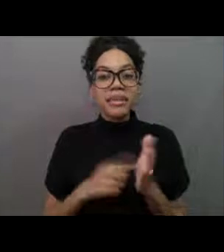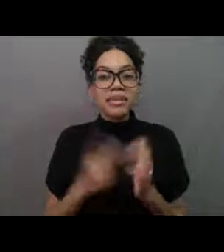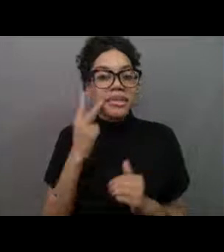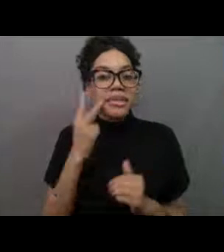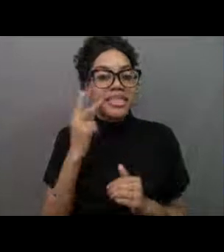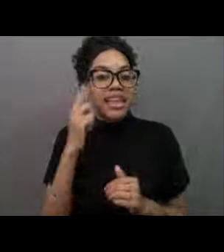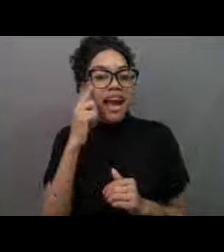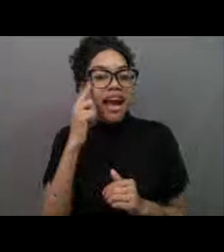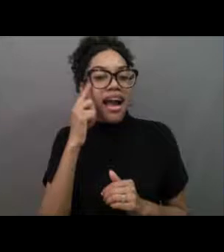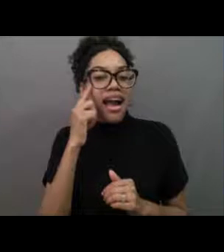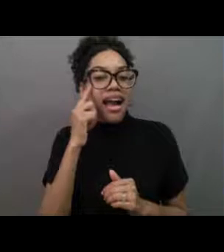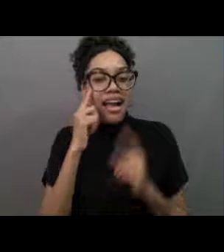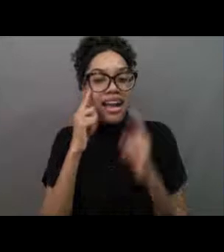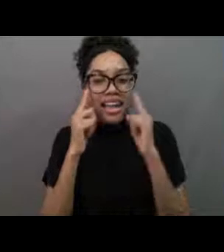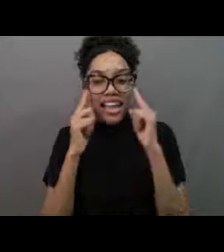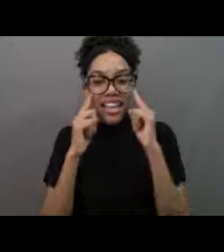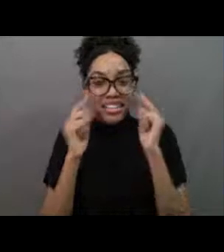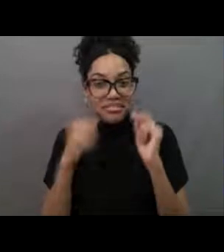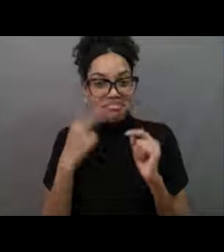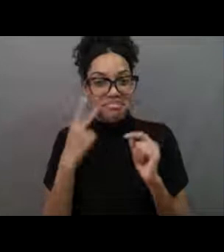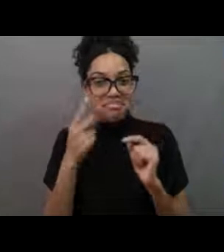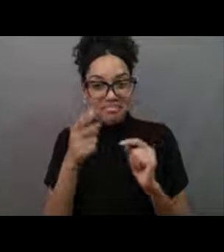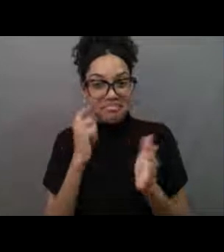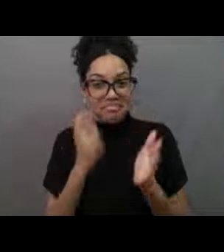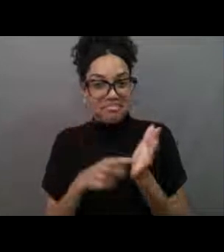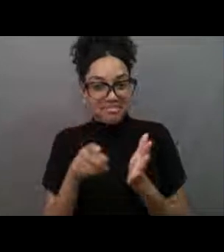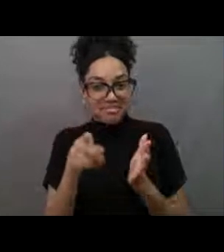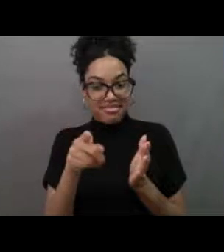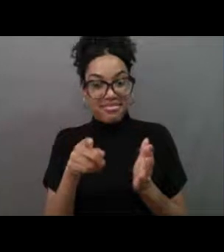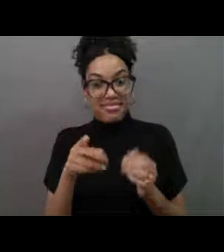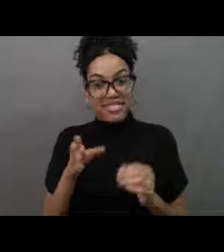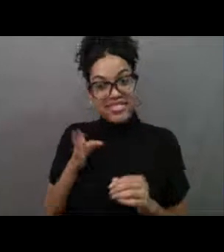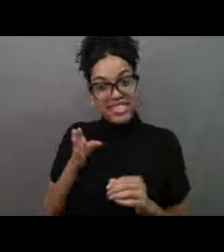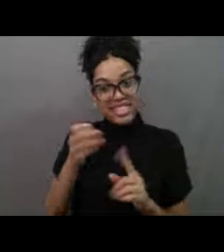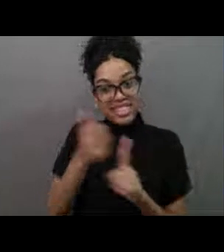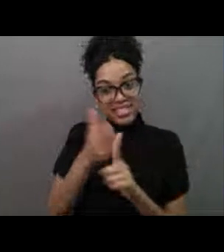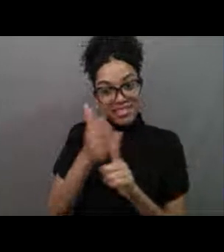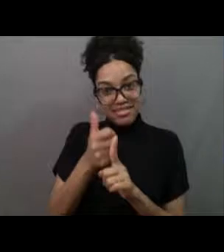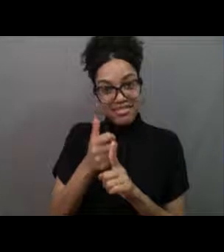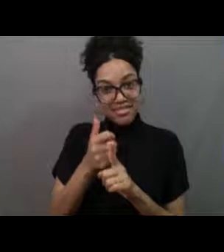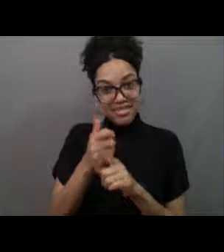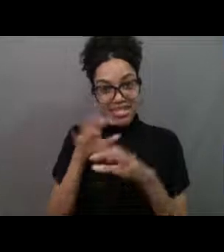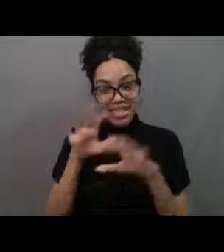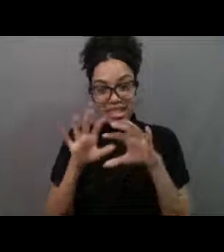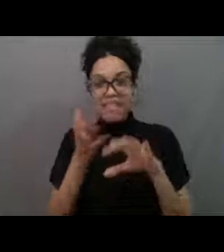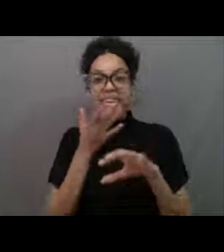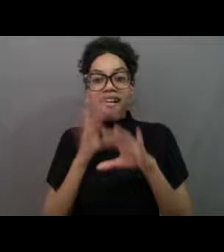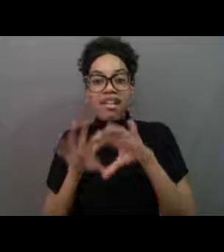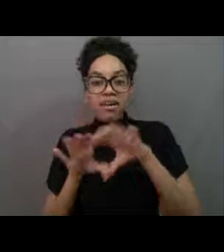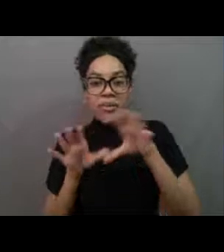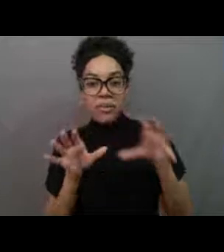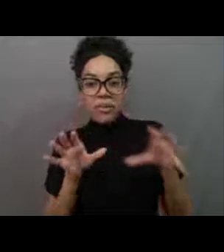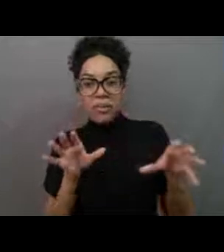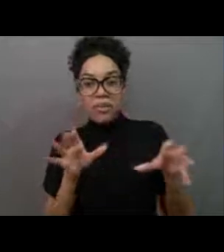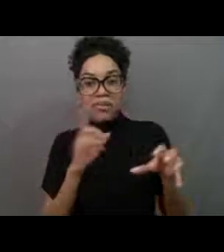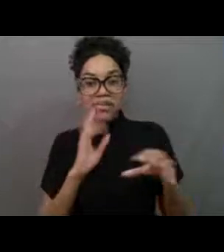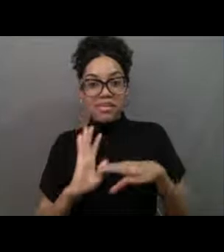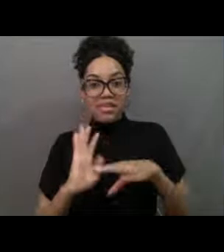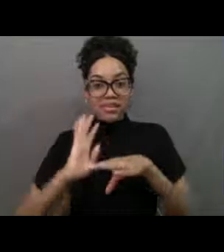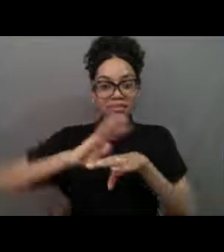here. It's called a spotted scorpion fish. The spots are hidden in its partially closed fin here, but this is the fish sitting right here on top of the